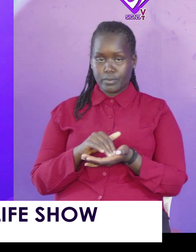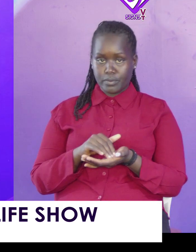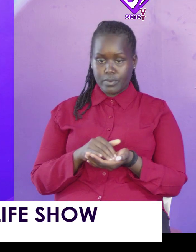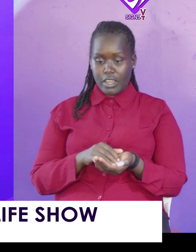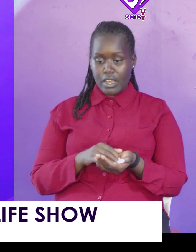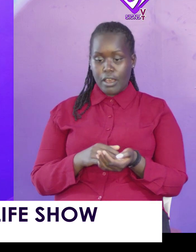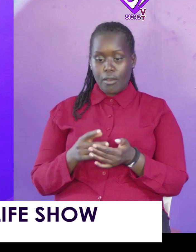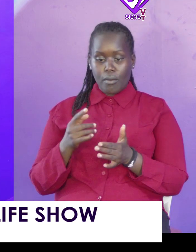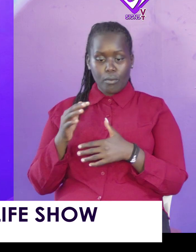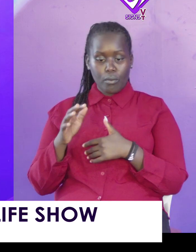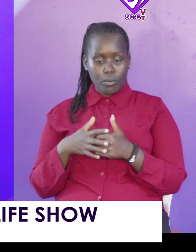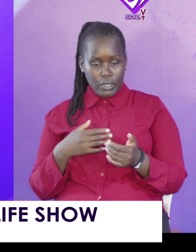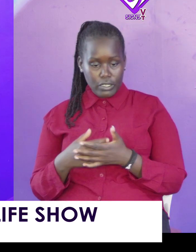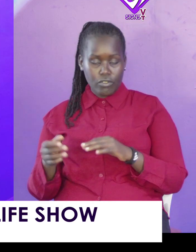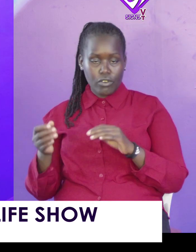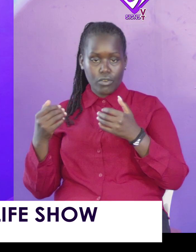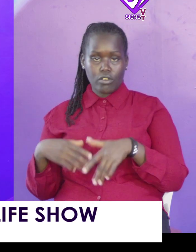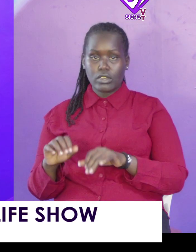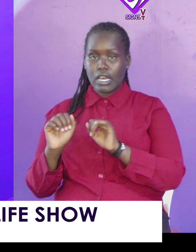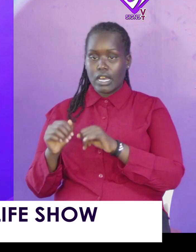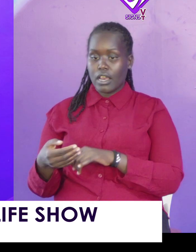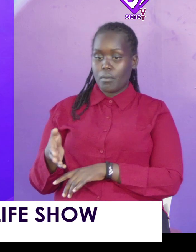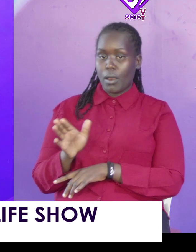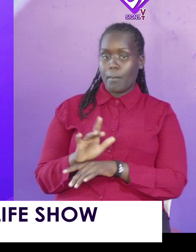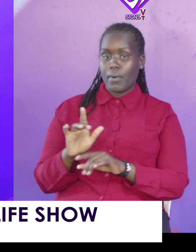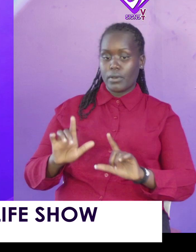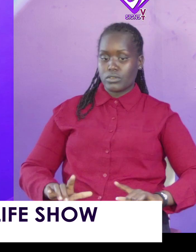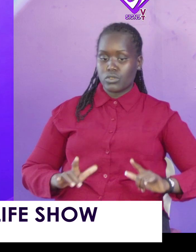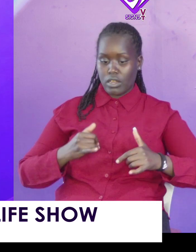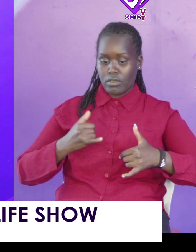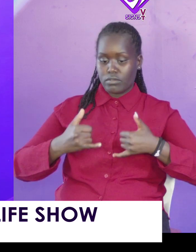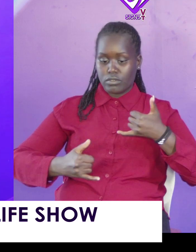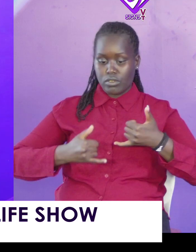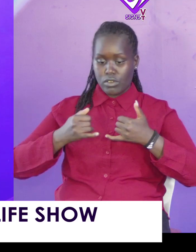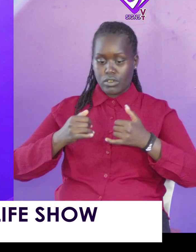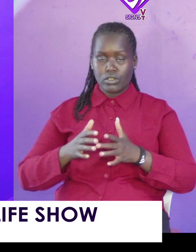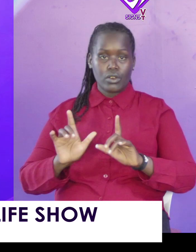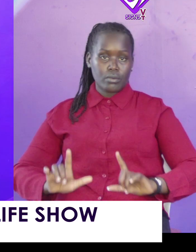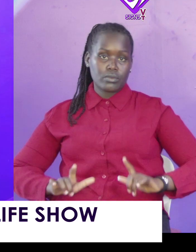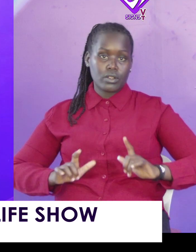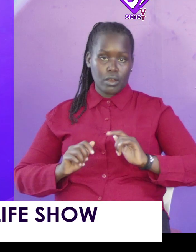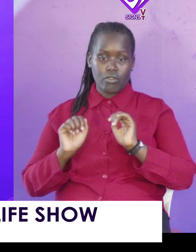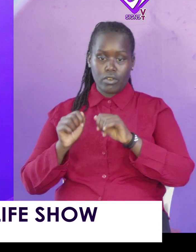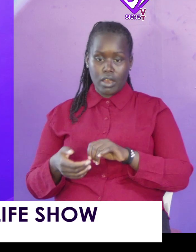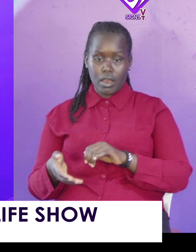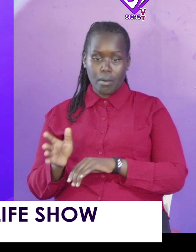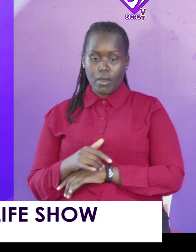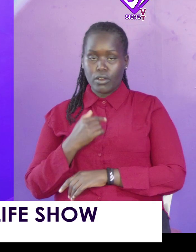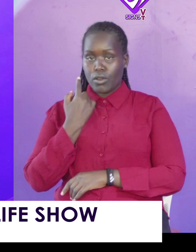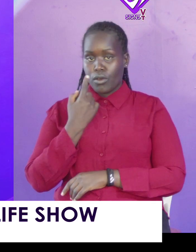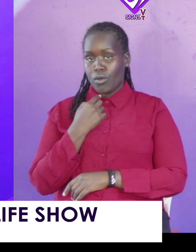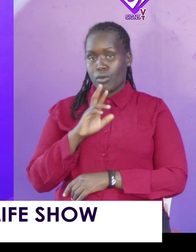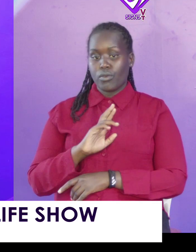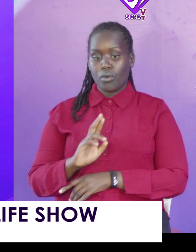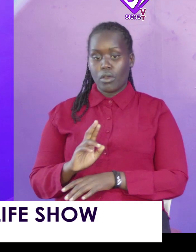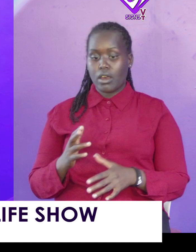Whatever you have lost, you can come back to life. You can enjoy life again. You can come back to who you are. You may